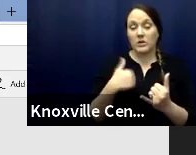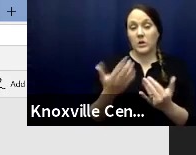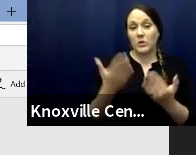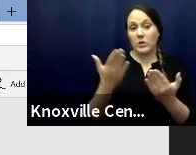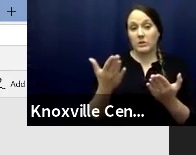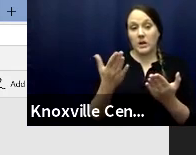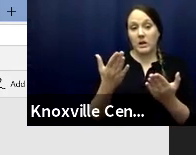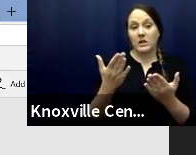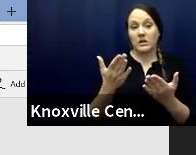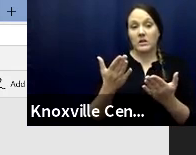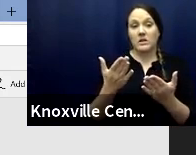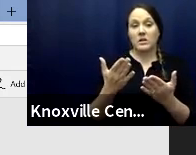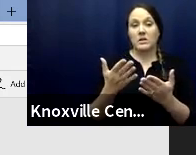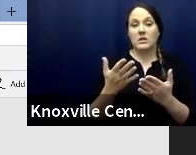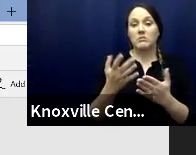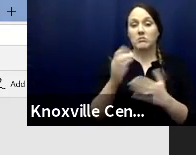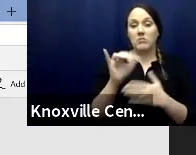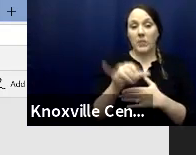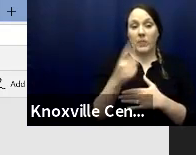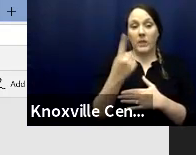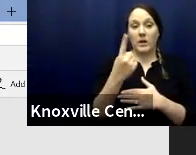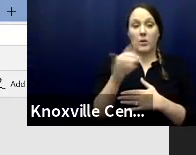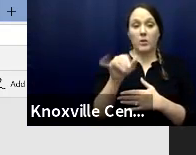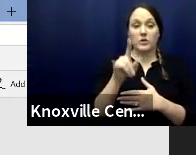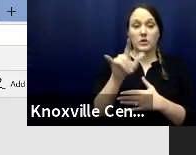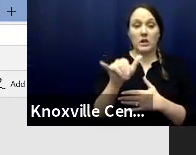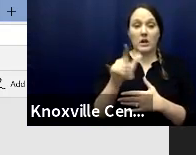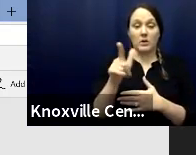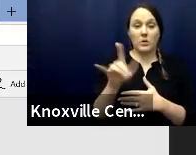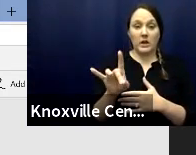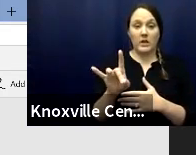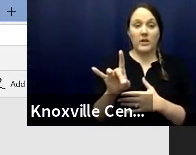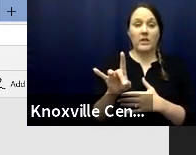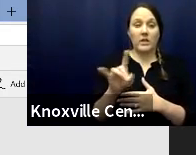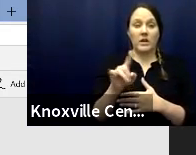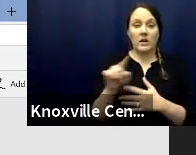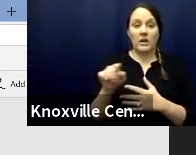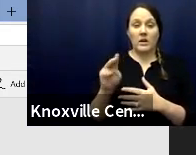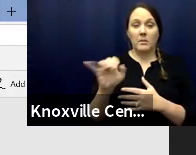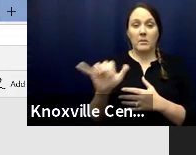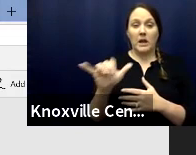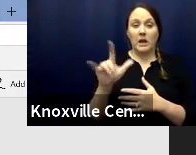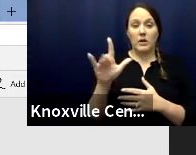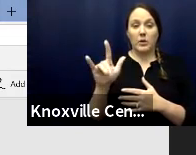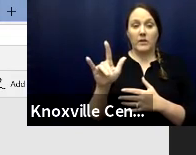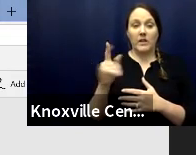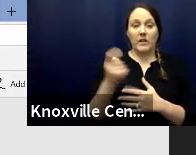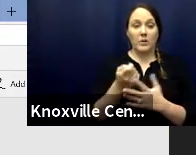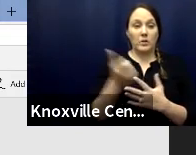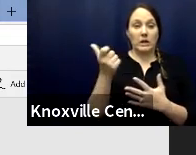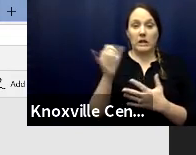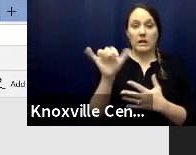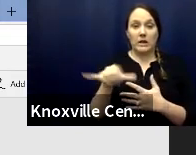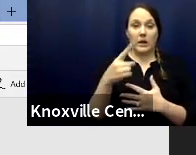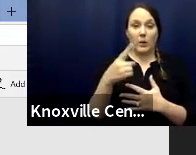that that whereas of July 28th since May 25th, that we just delete that whereas.